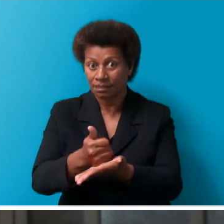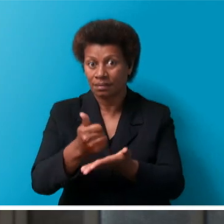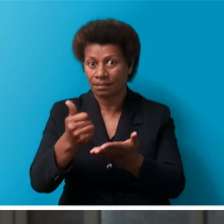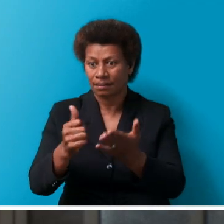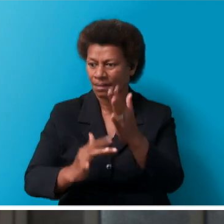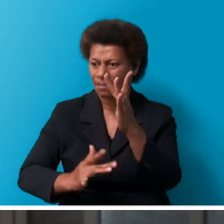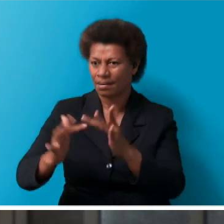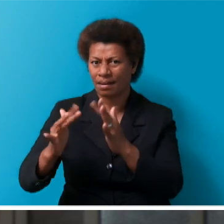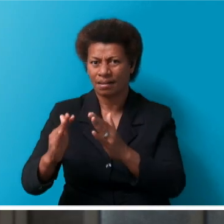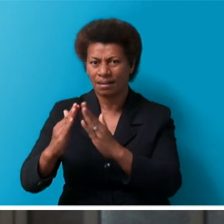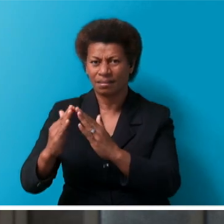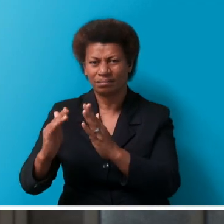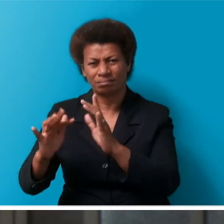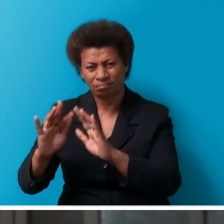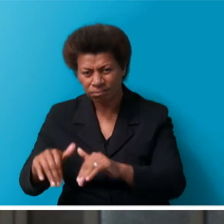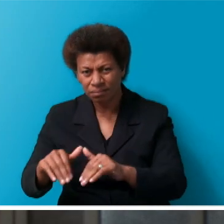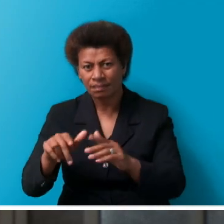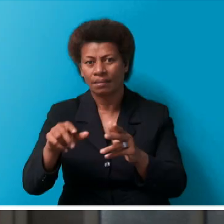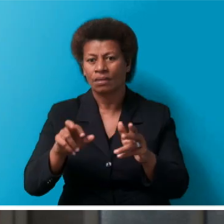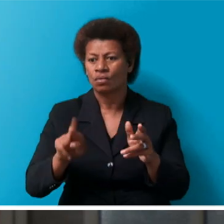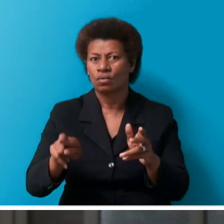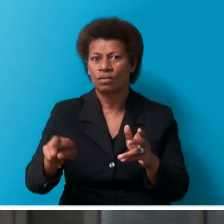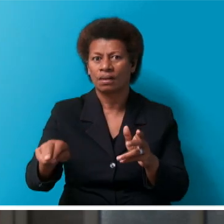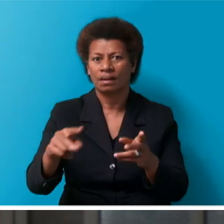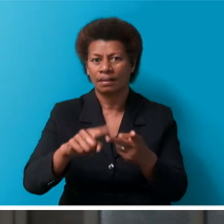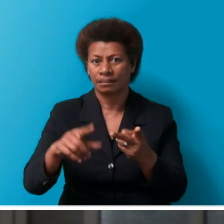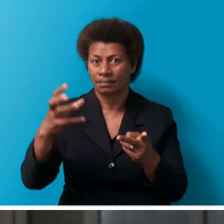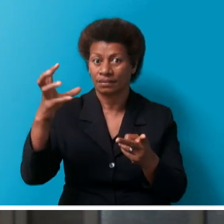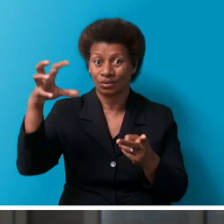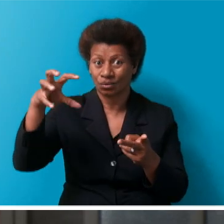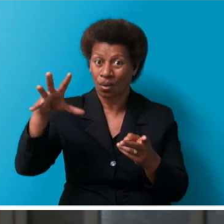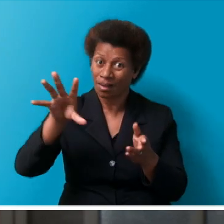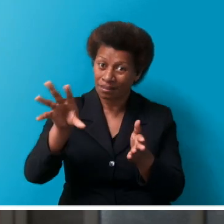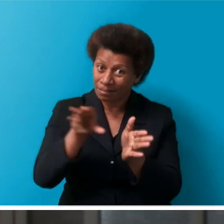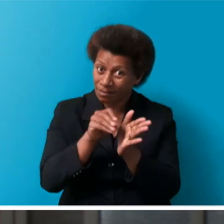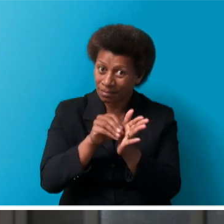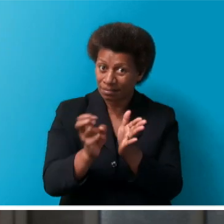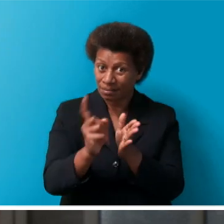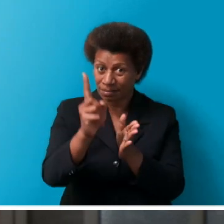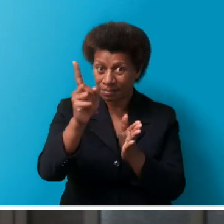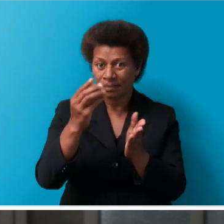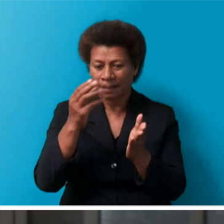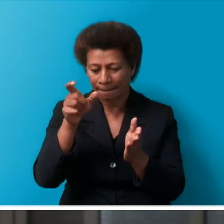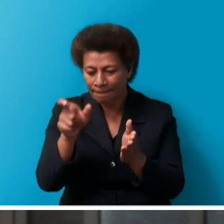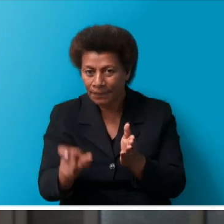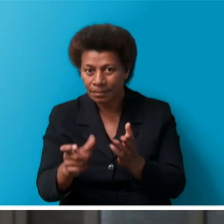victims, Rural Housing Assistance, Solar Home Systems, and grants to organizations for persons living with